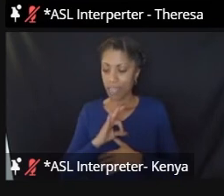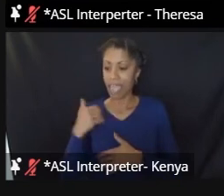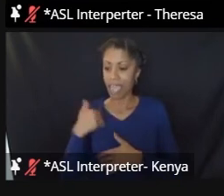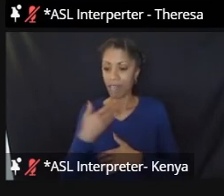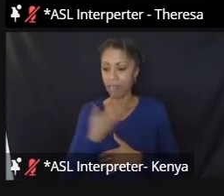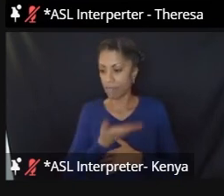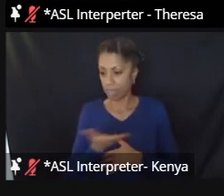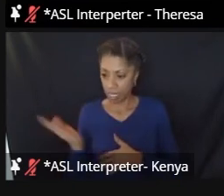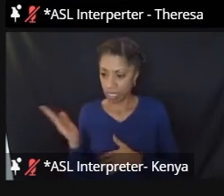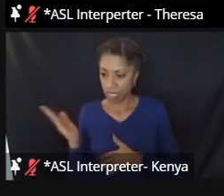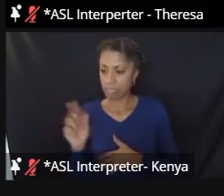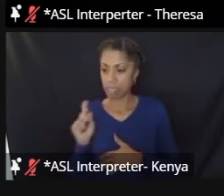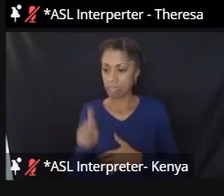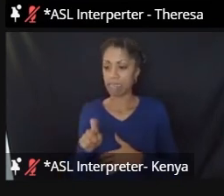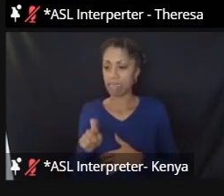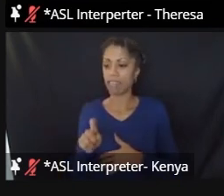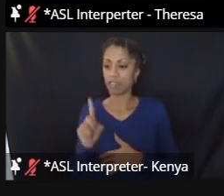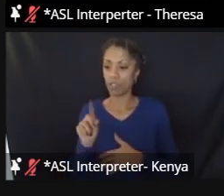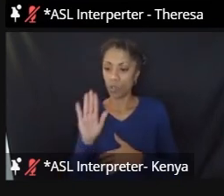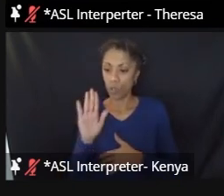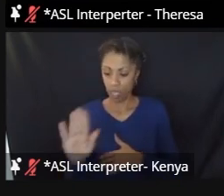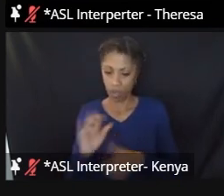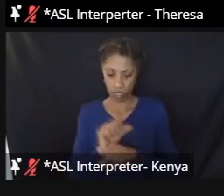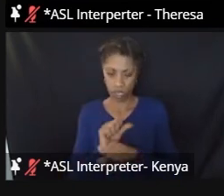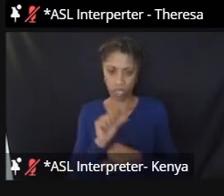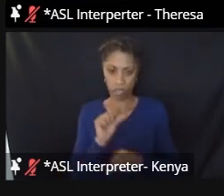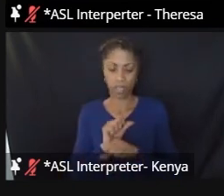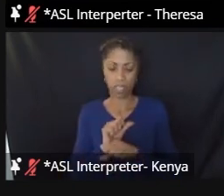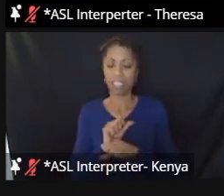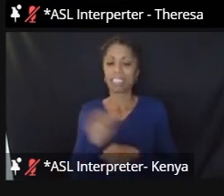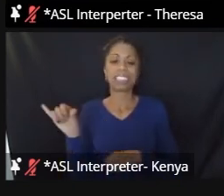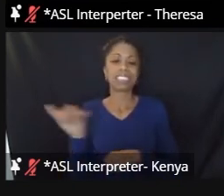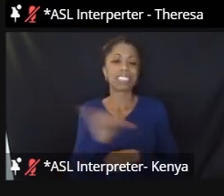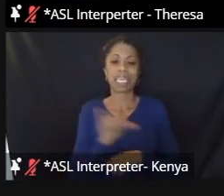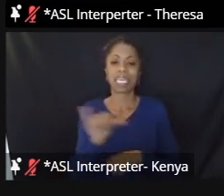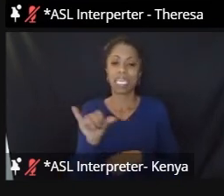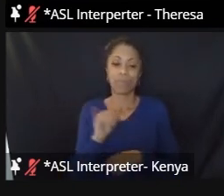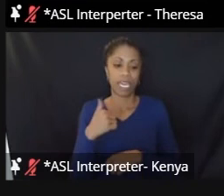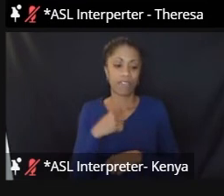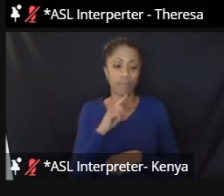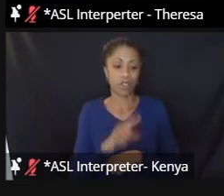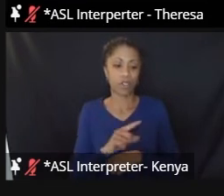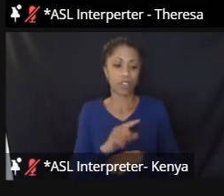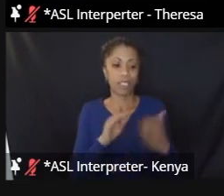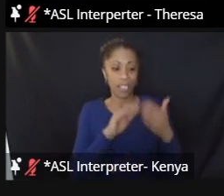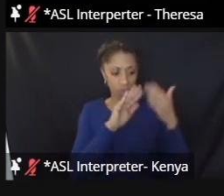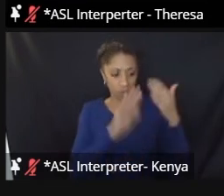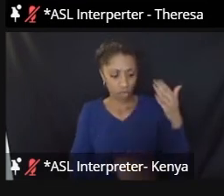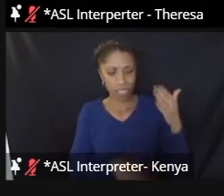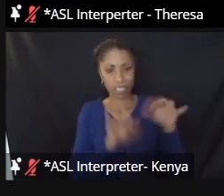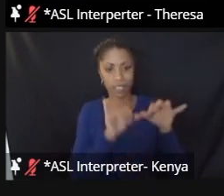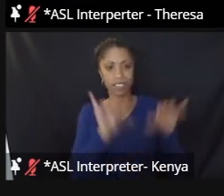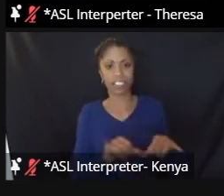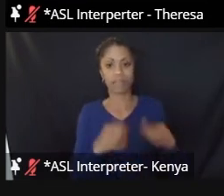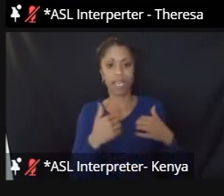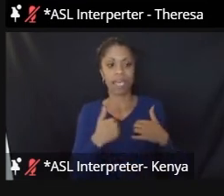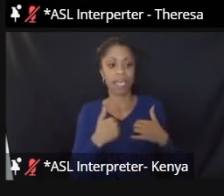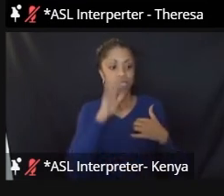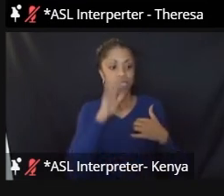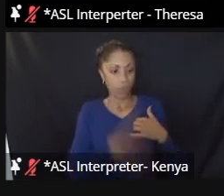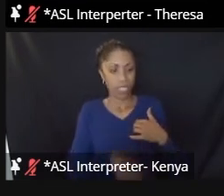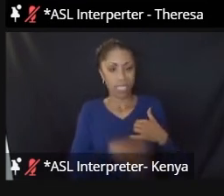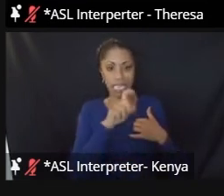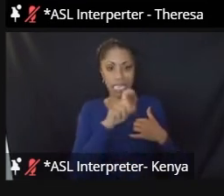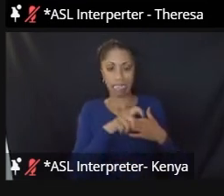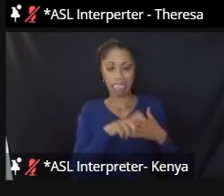foundation, we also need to make sure that the rest of the system has what they need, and it's our job to remove